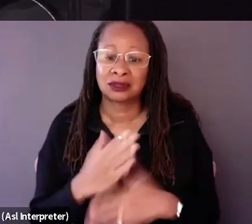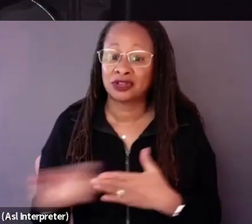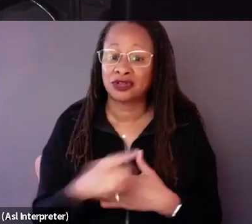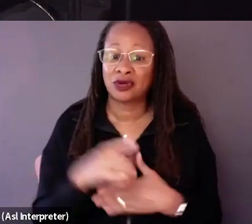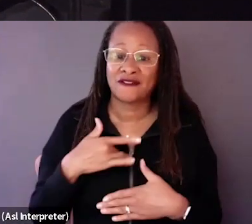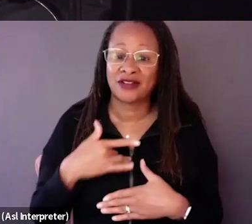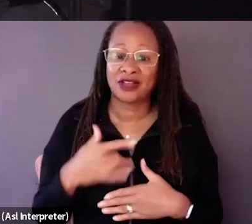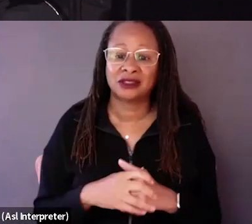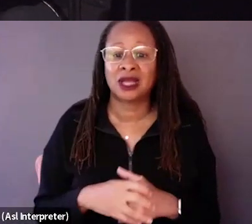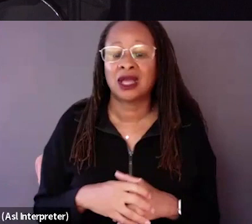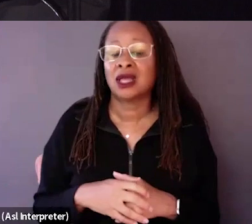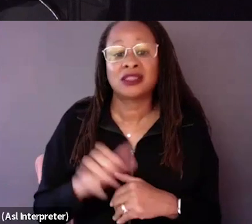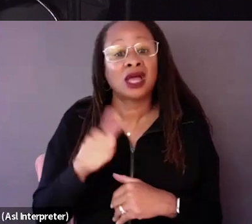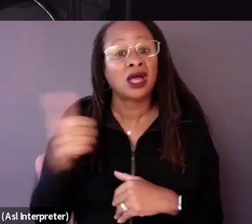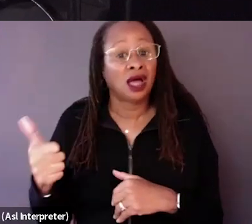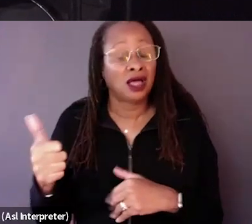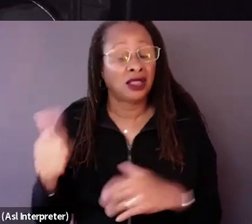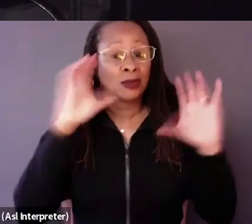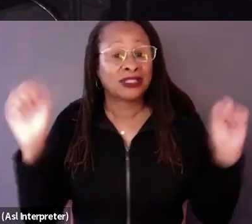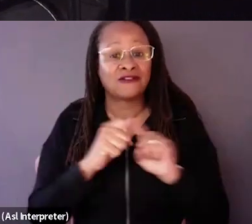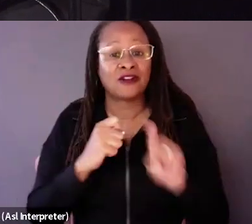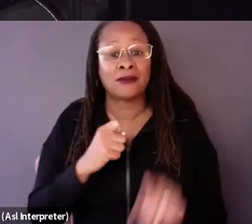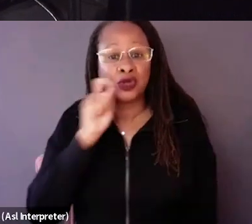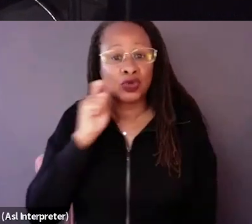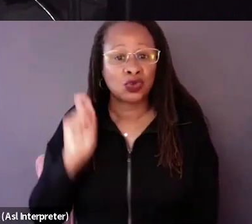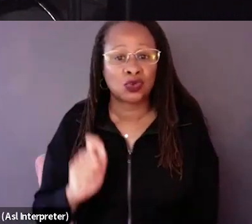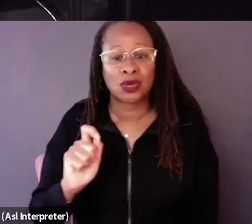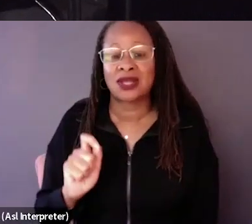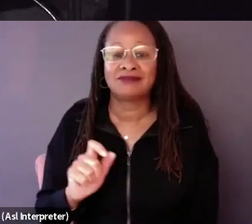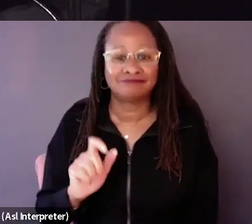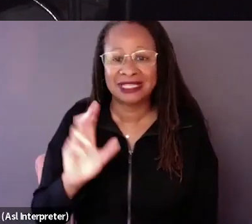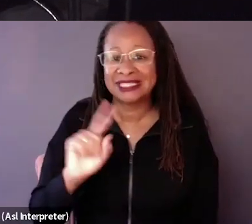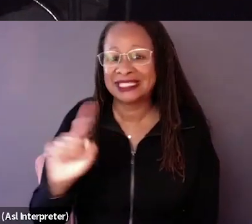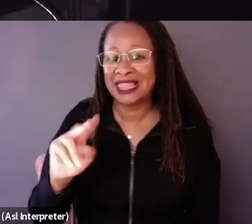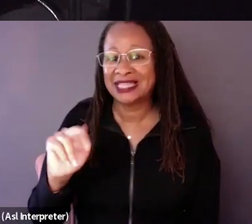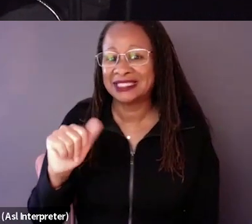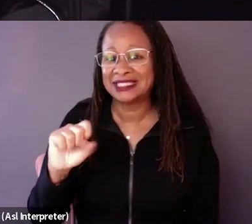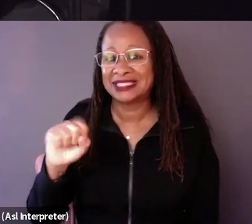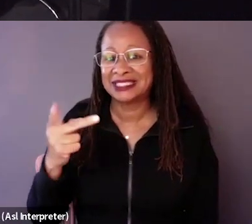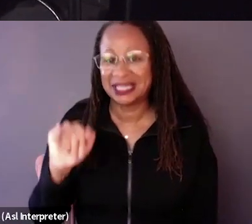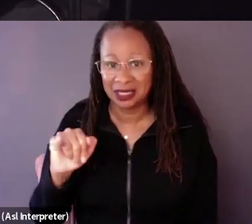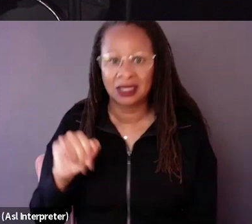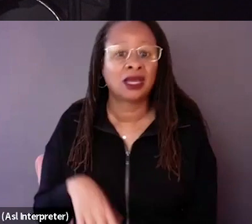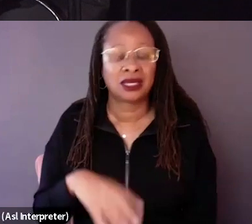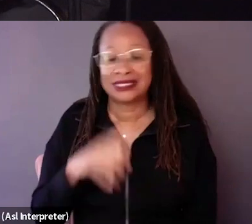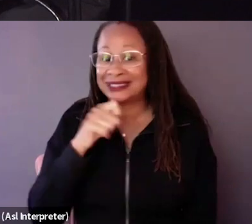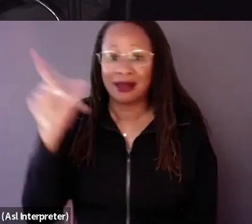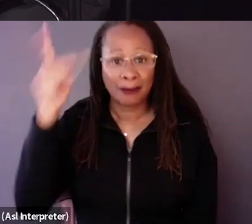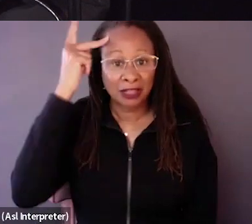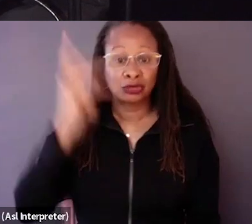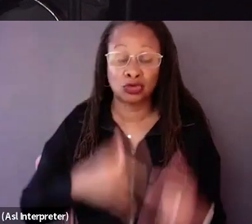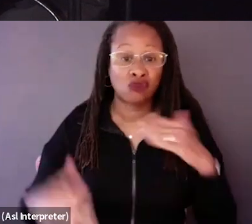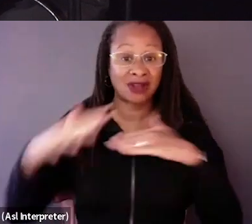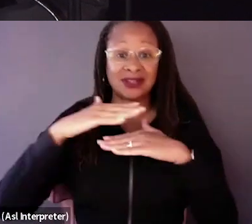people from the president or from myself. And I said, no, but you would need like 10 years to do these